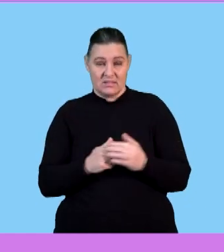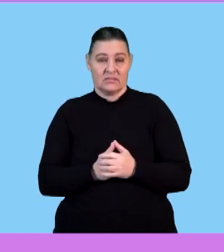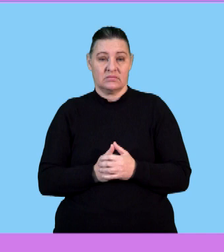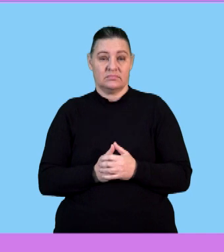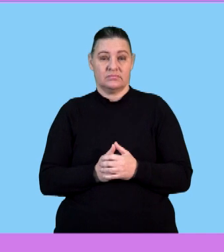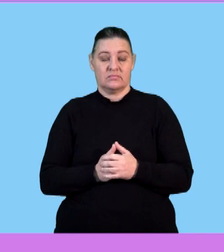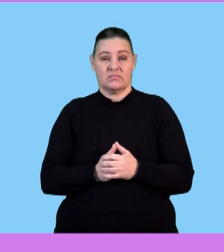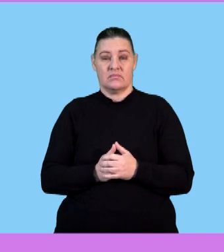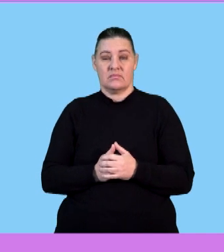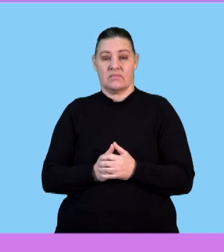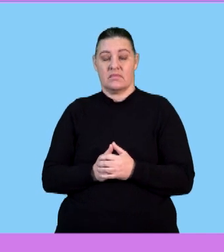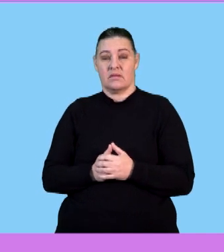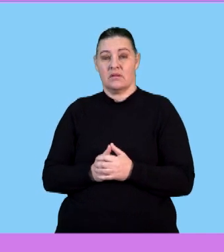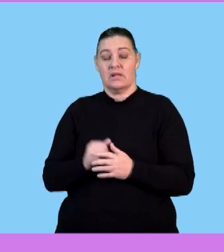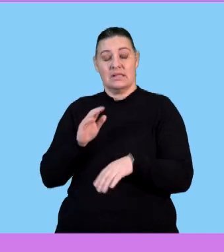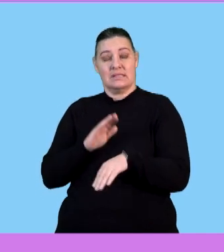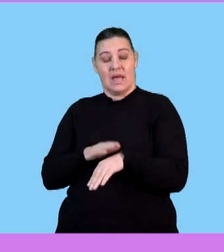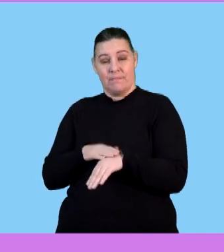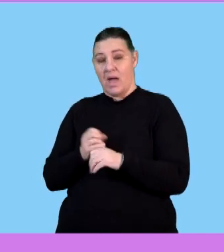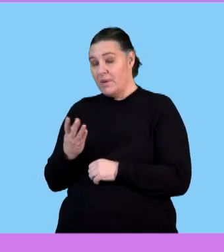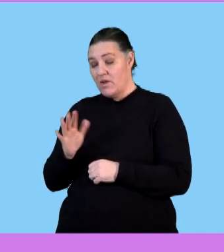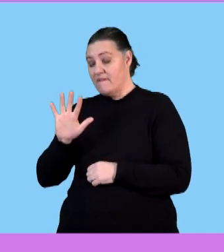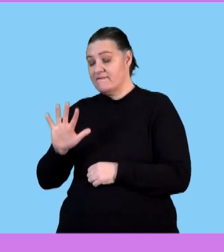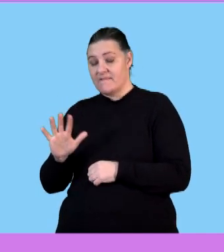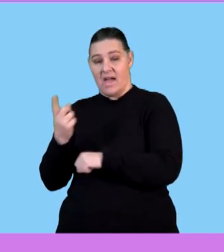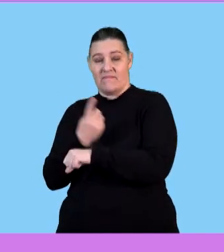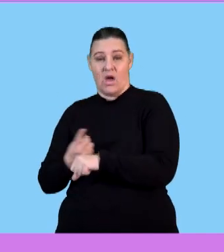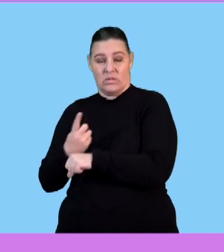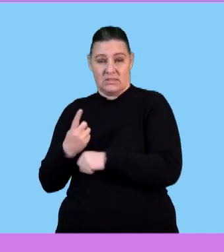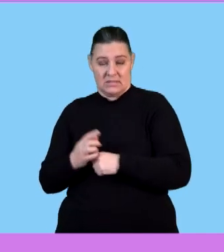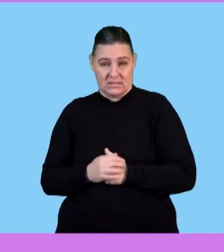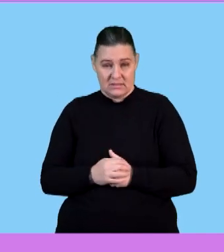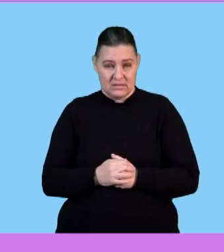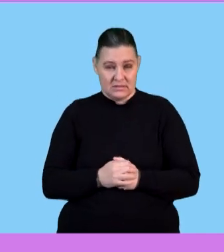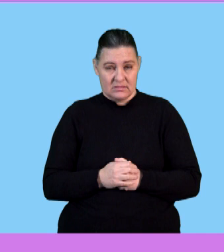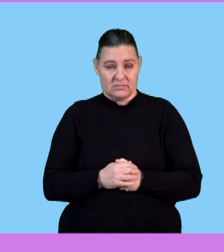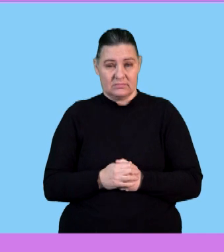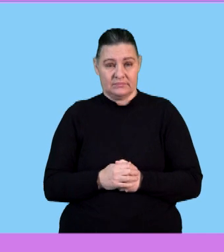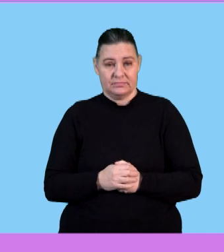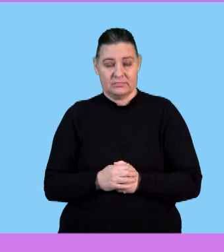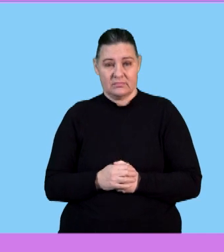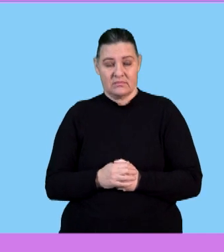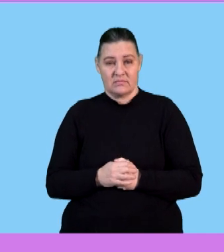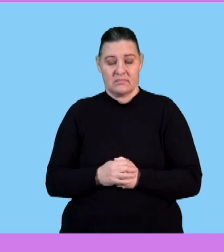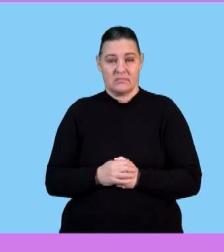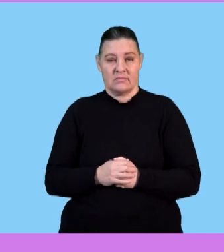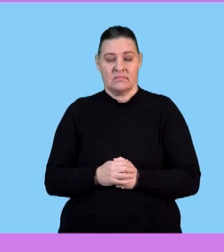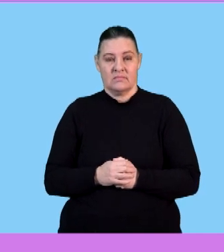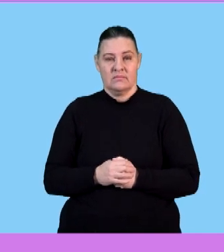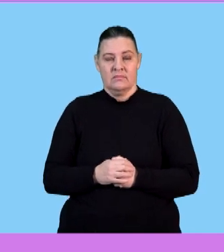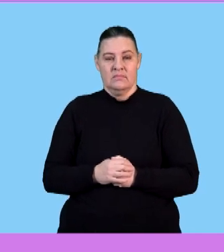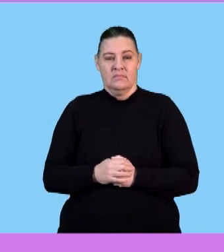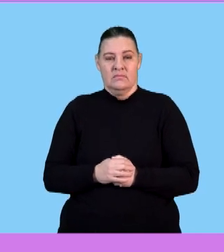Rand, right inside for time. In this case, we have 5 hours, and we want to find that